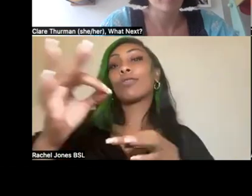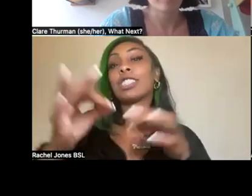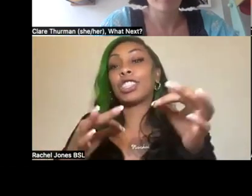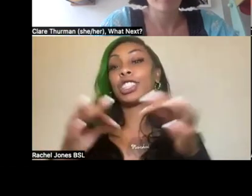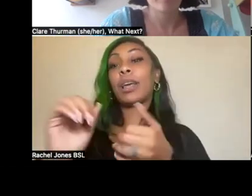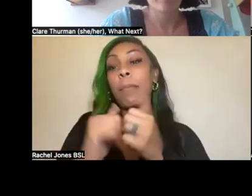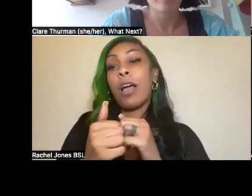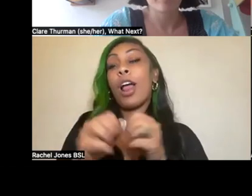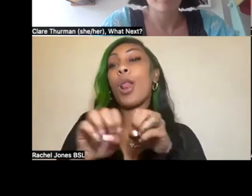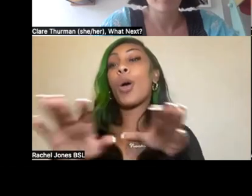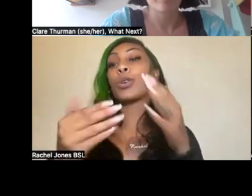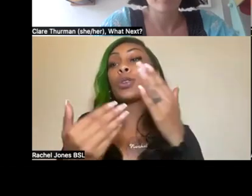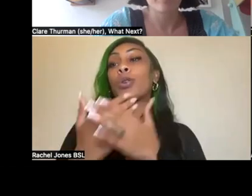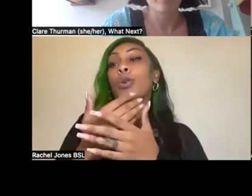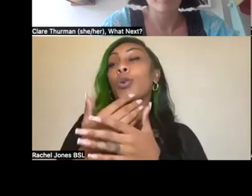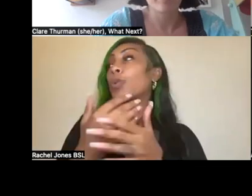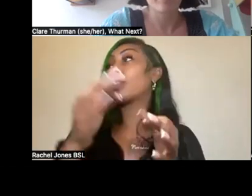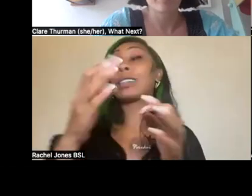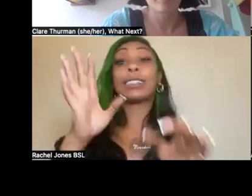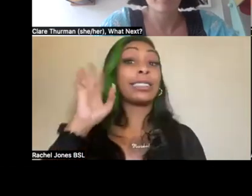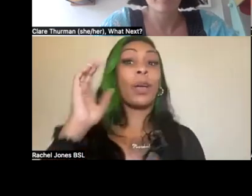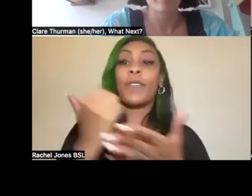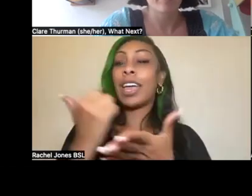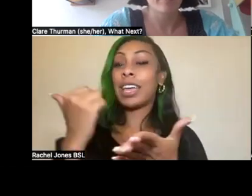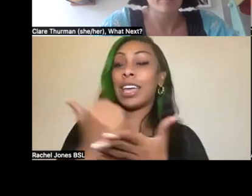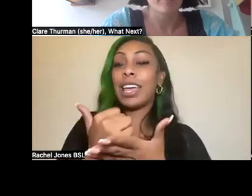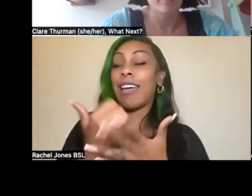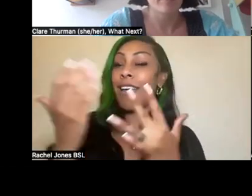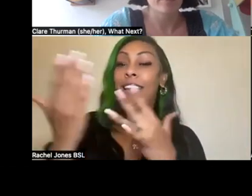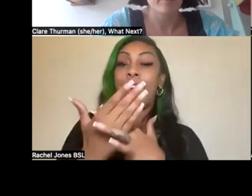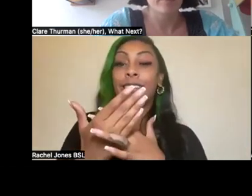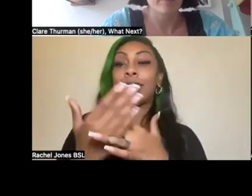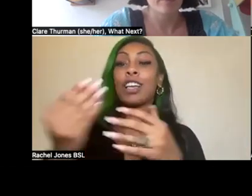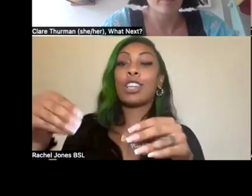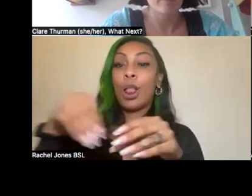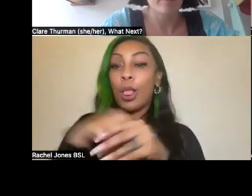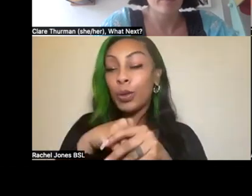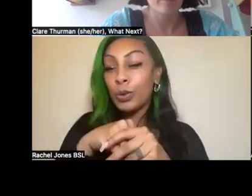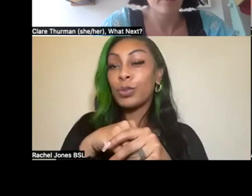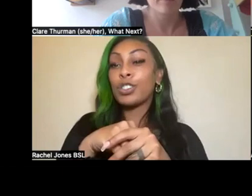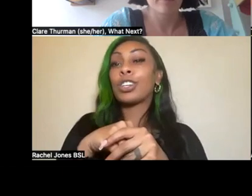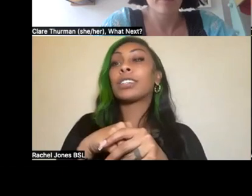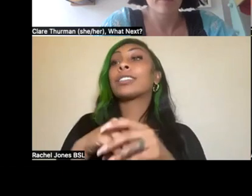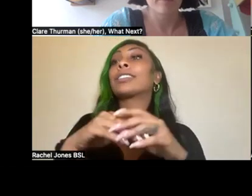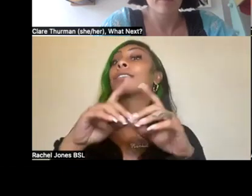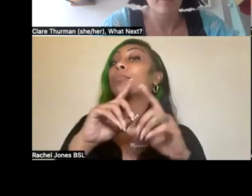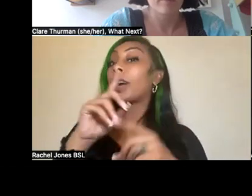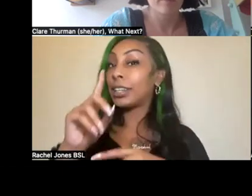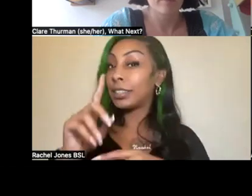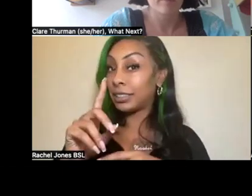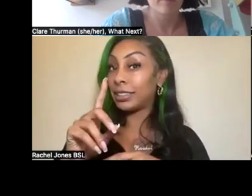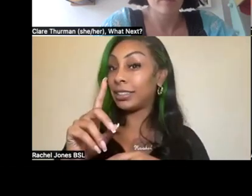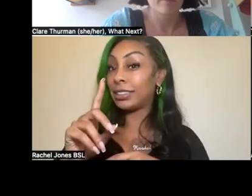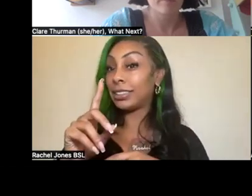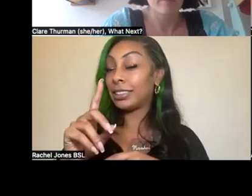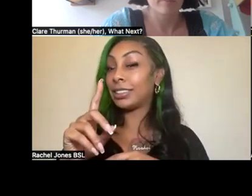launched a new strategy, which sounds fantastic. It's all about access and inclusion and foregrounding that. However, as